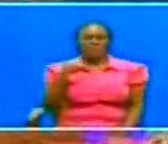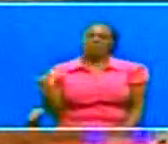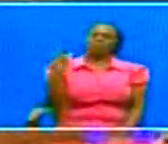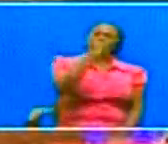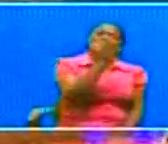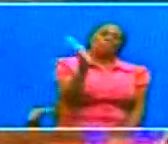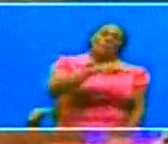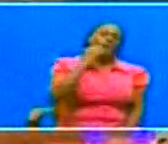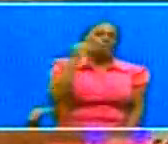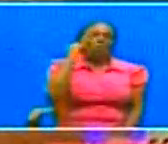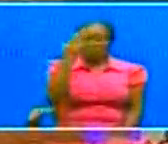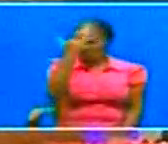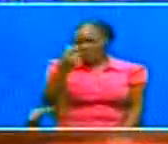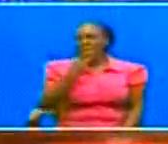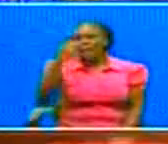came home.